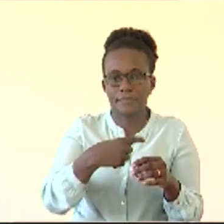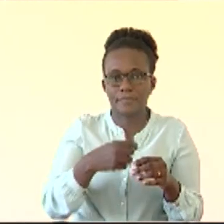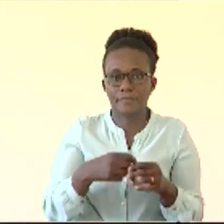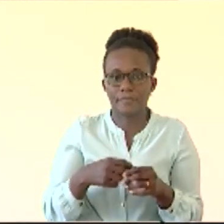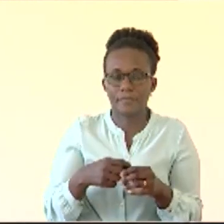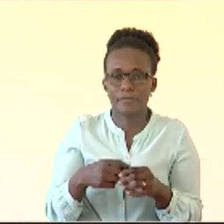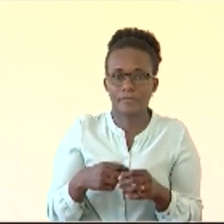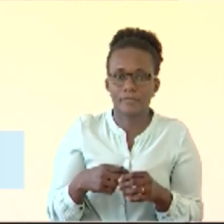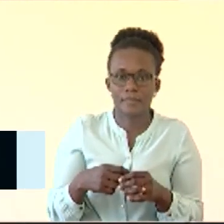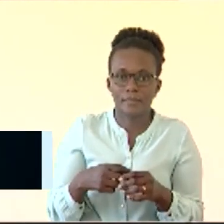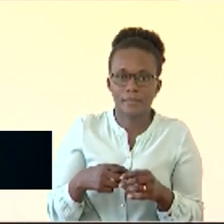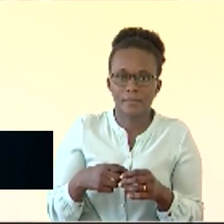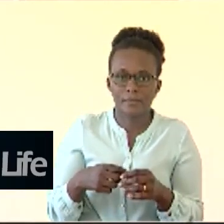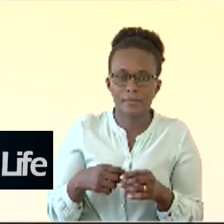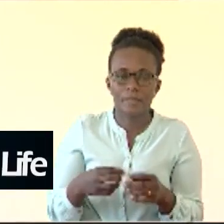It is with